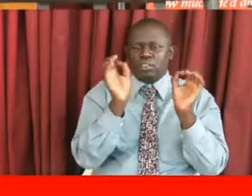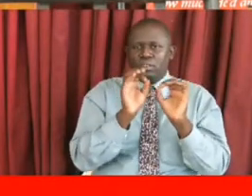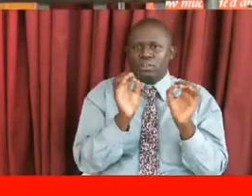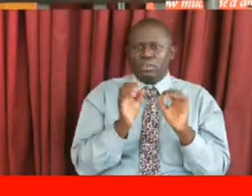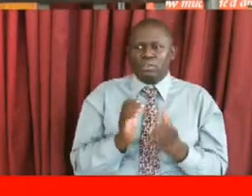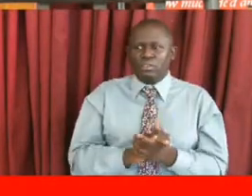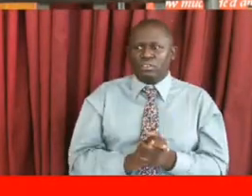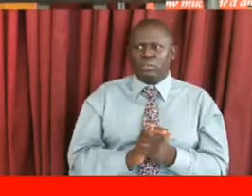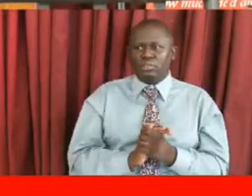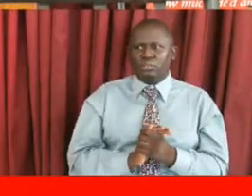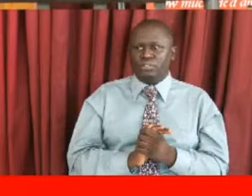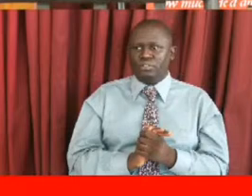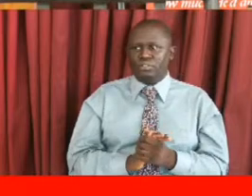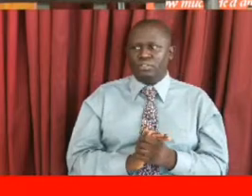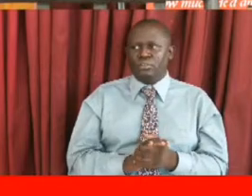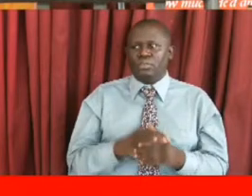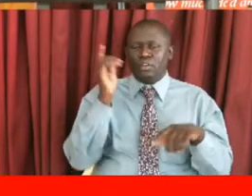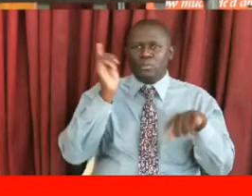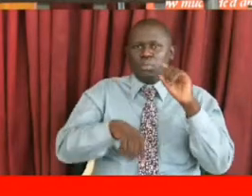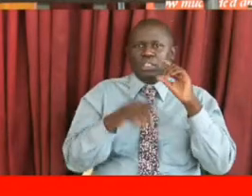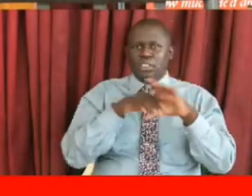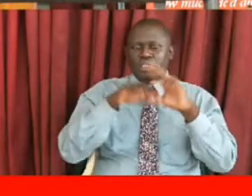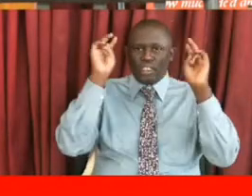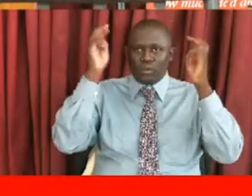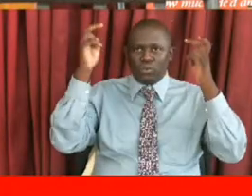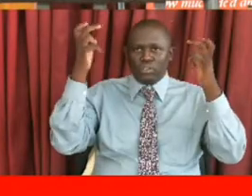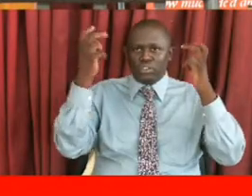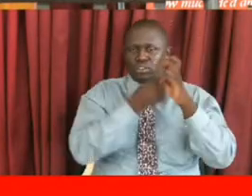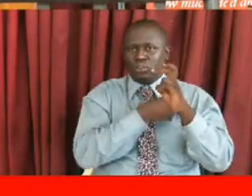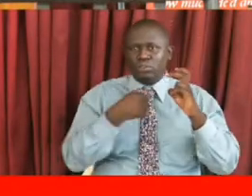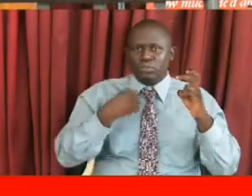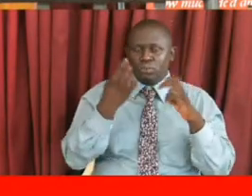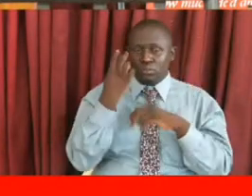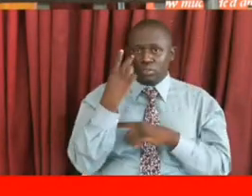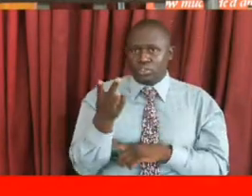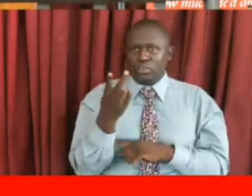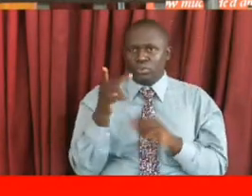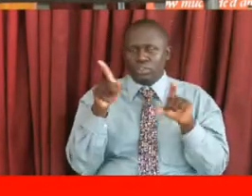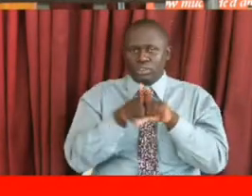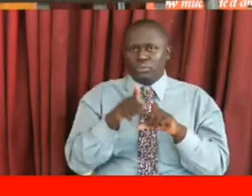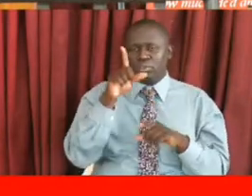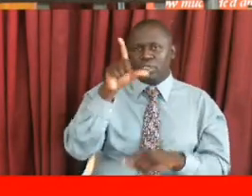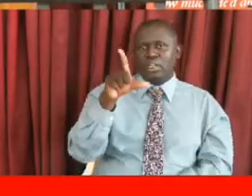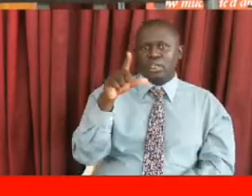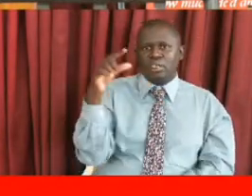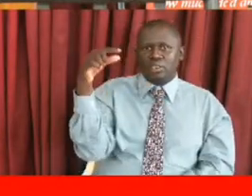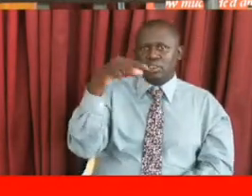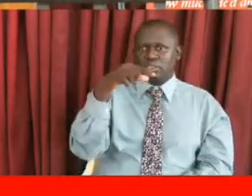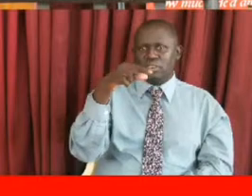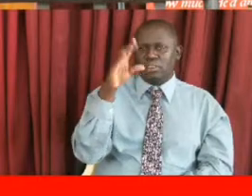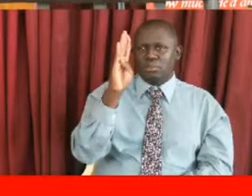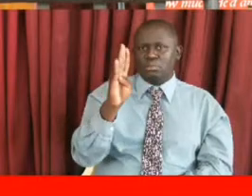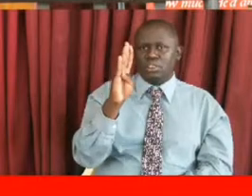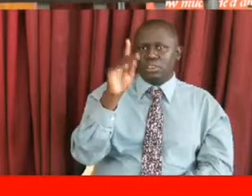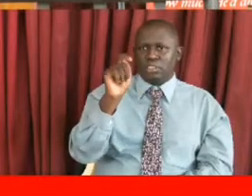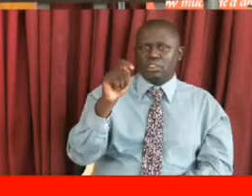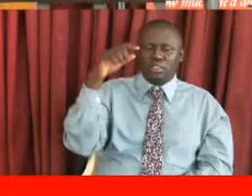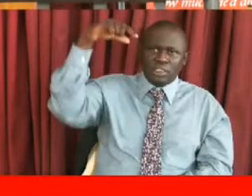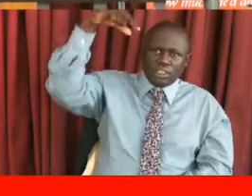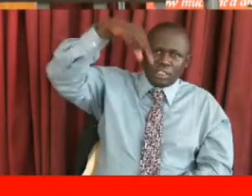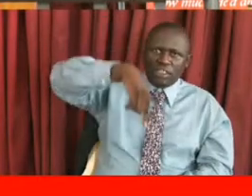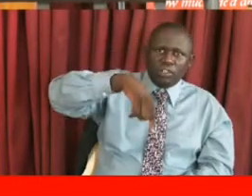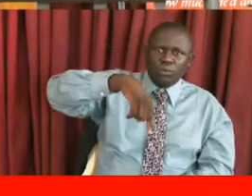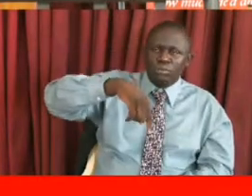long and in the quot we saw even lgbtq Believers you are not immune from